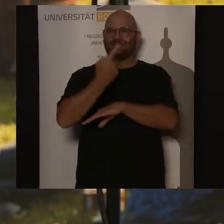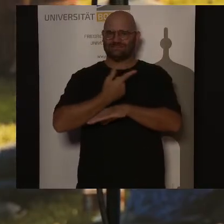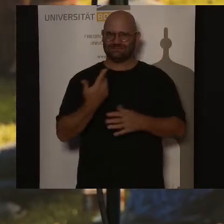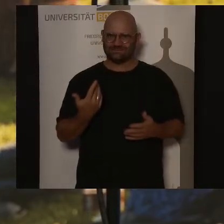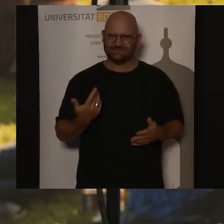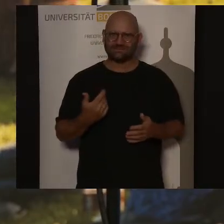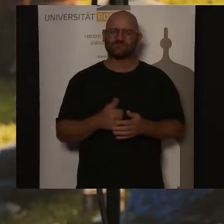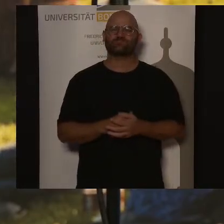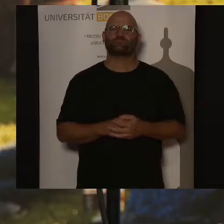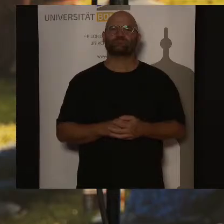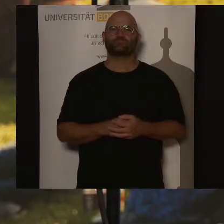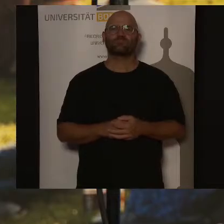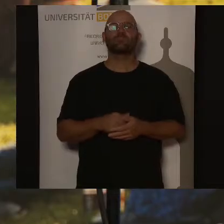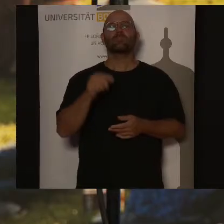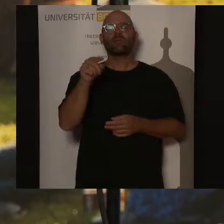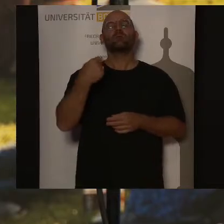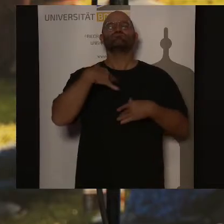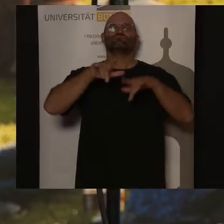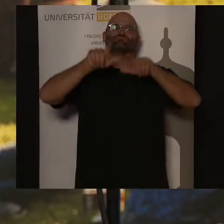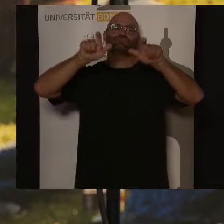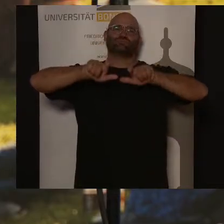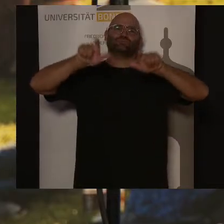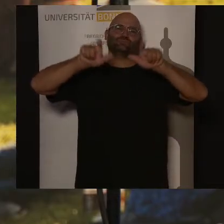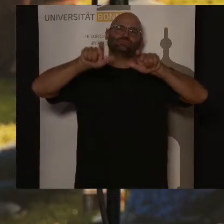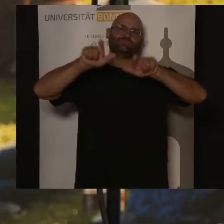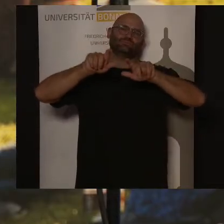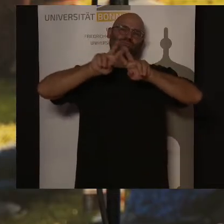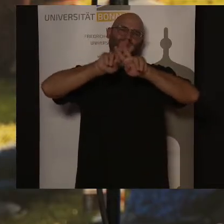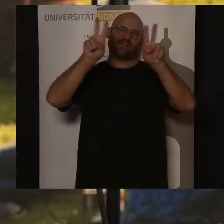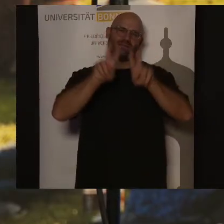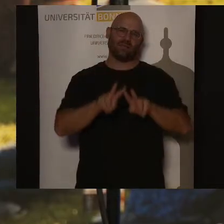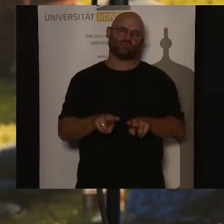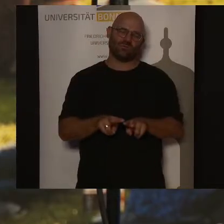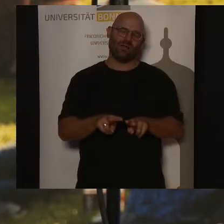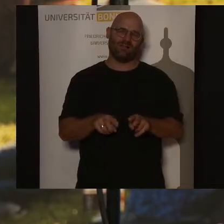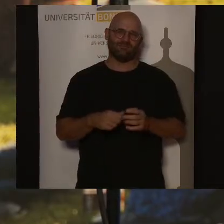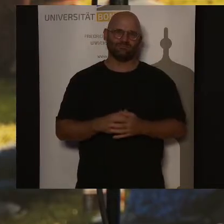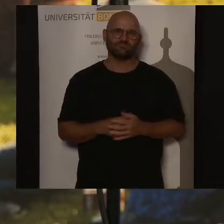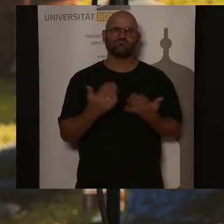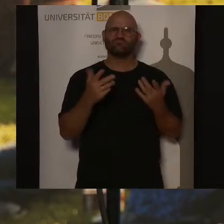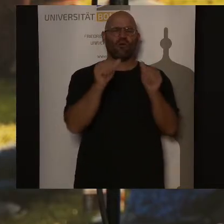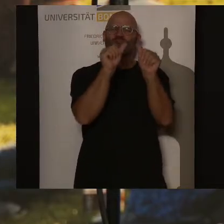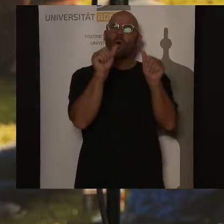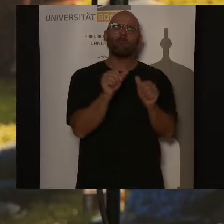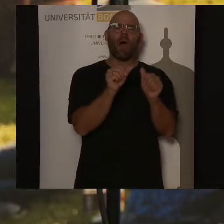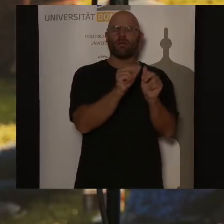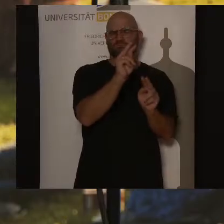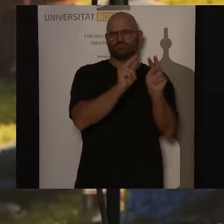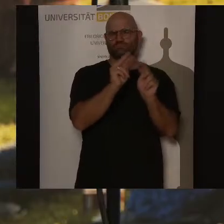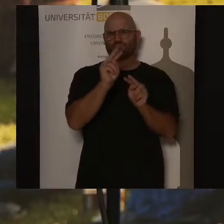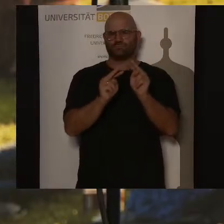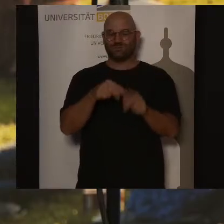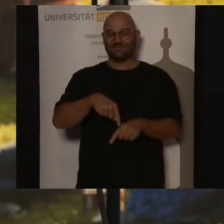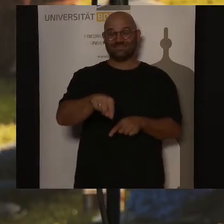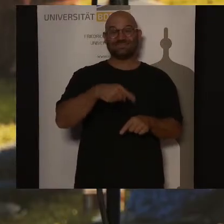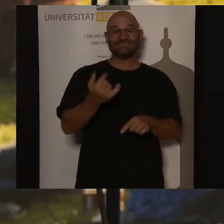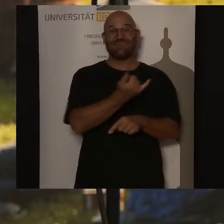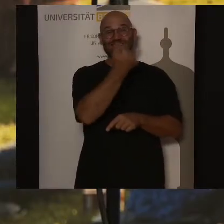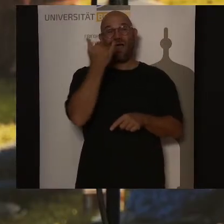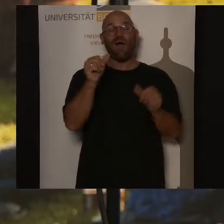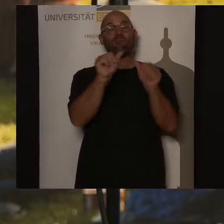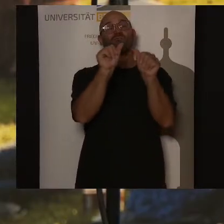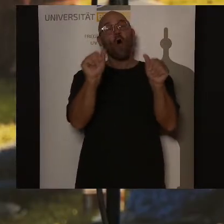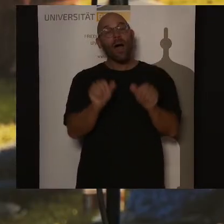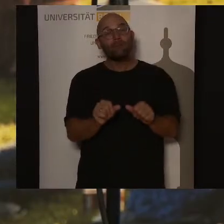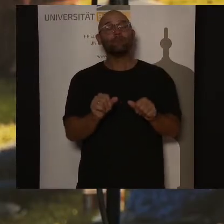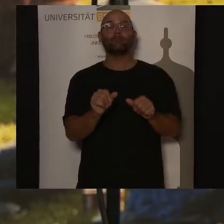use the opportunity on the 20th and 21st of October, where we'll be hosting our international